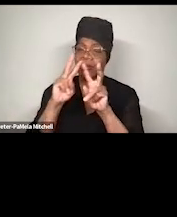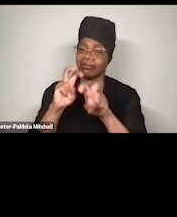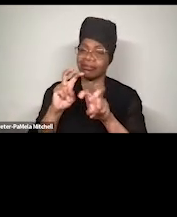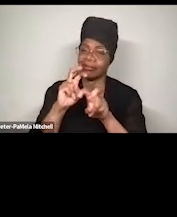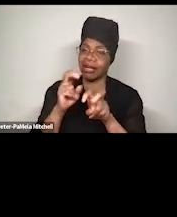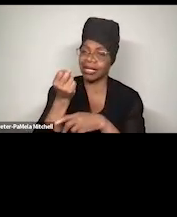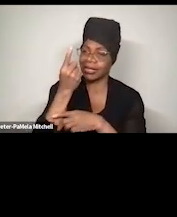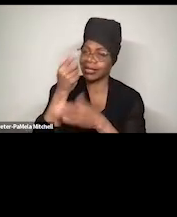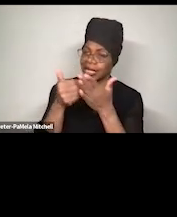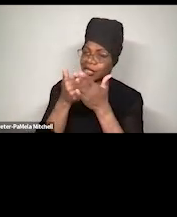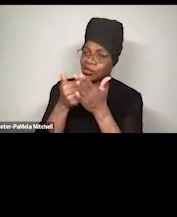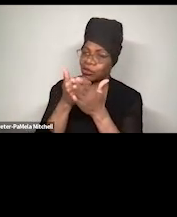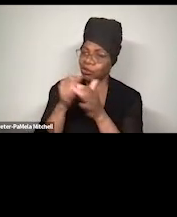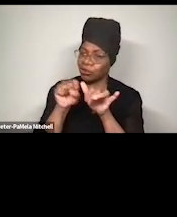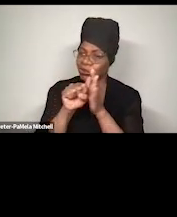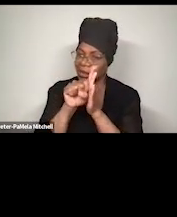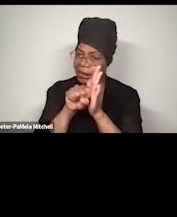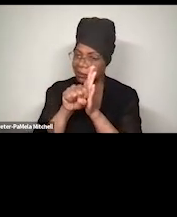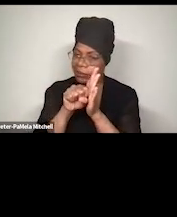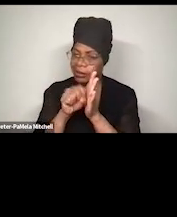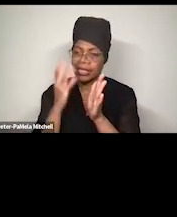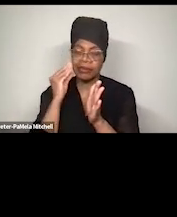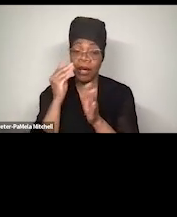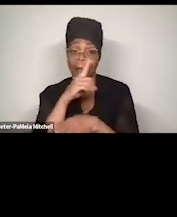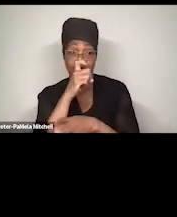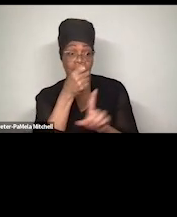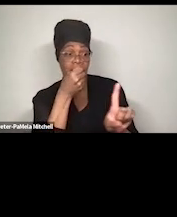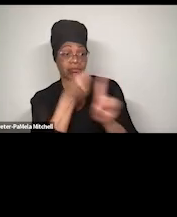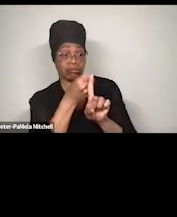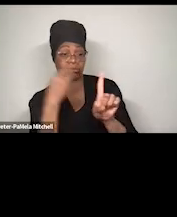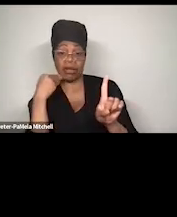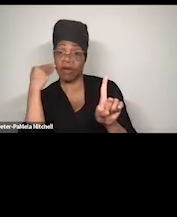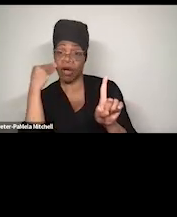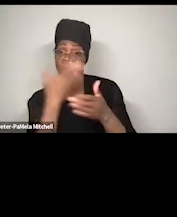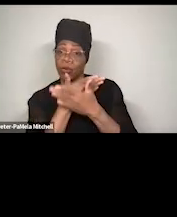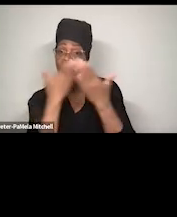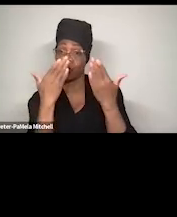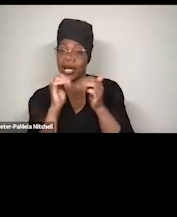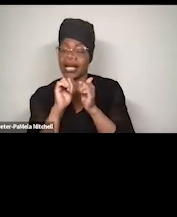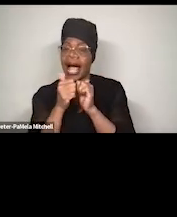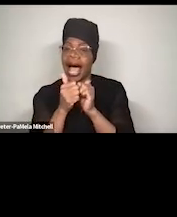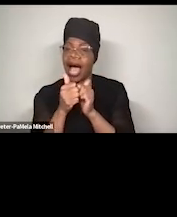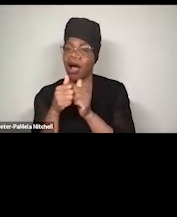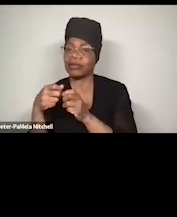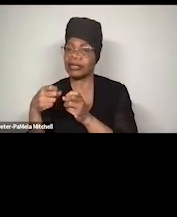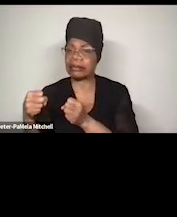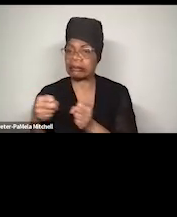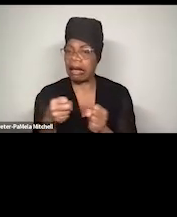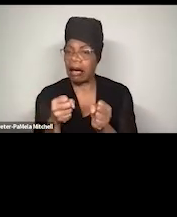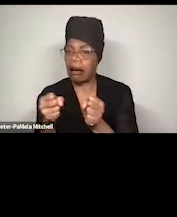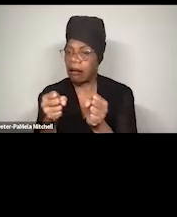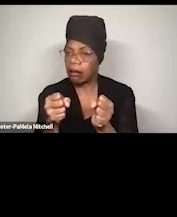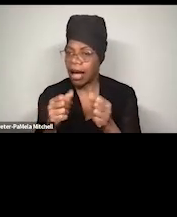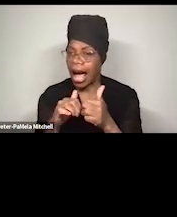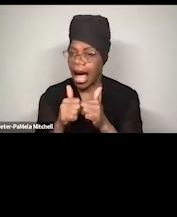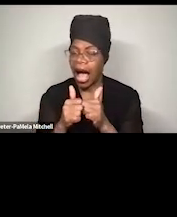symptoms that somebody's experiencing because of the impact of homelessness and how they're navigating, and if they're street-based or if